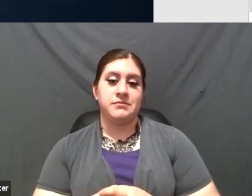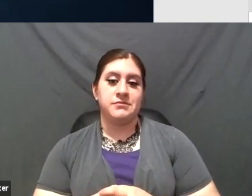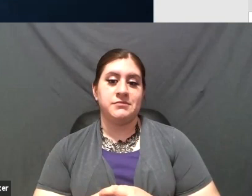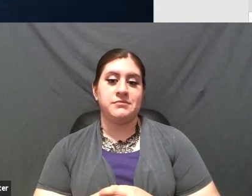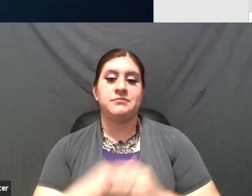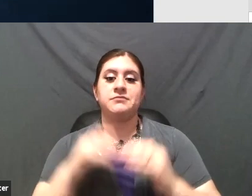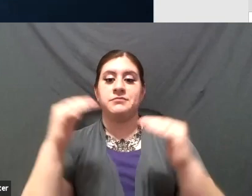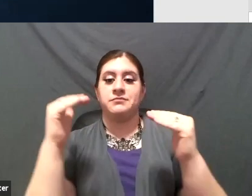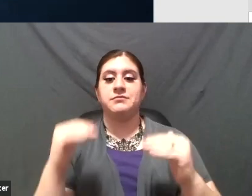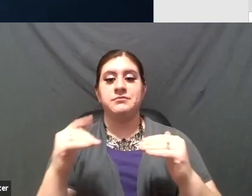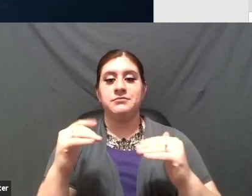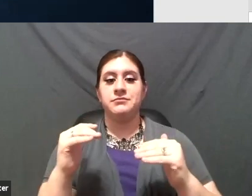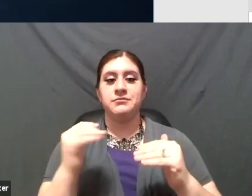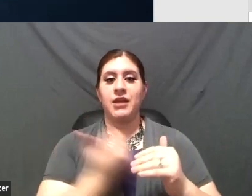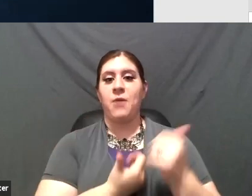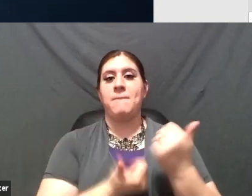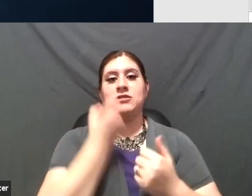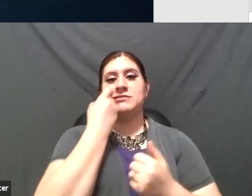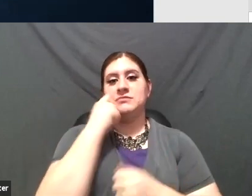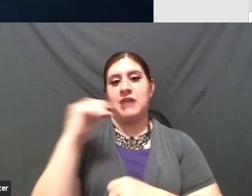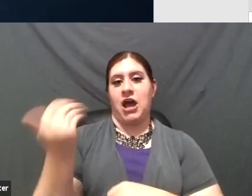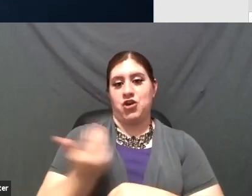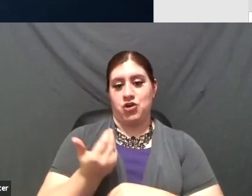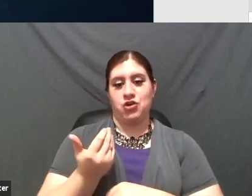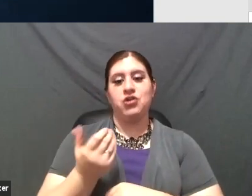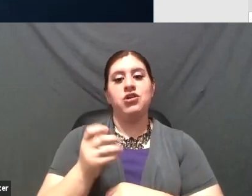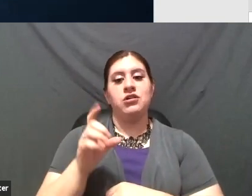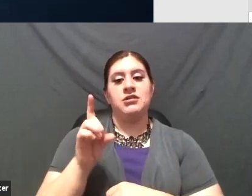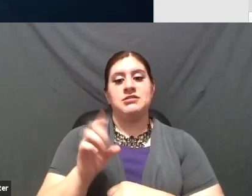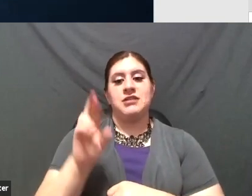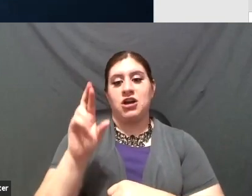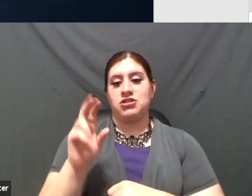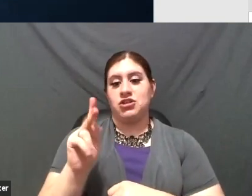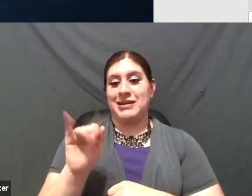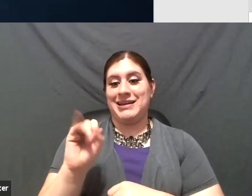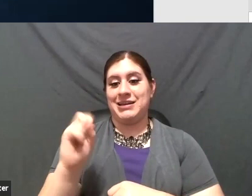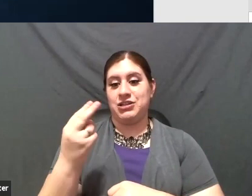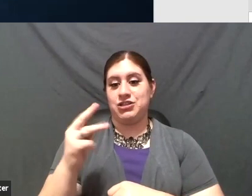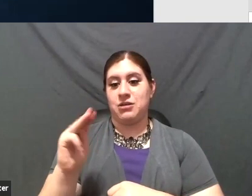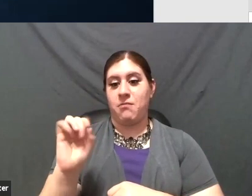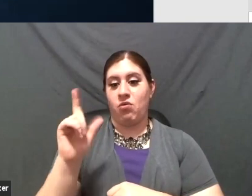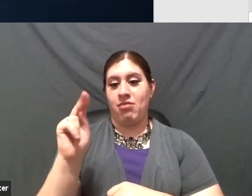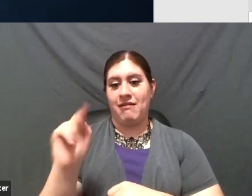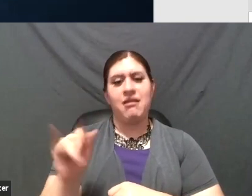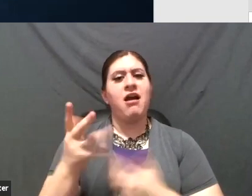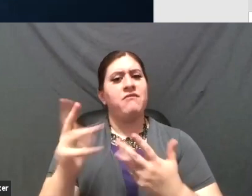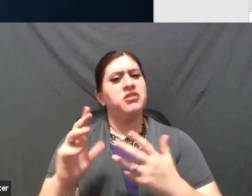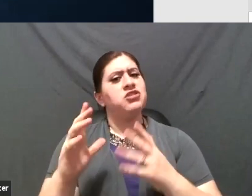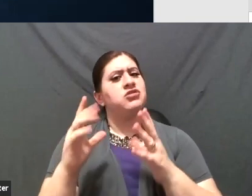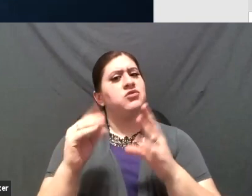Next is our most recent faculty member. Dr. Kish Molina has been with us for a couple of years